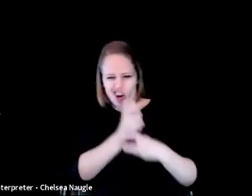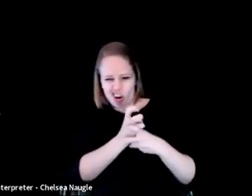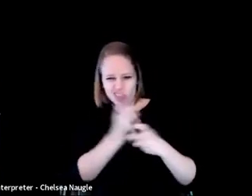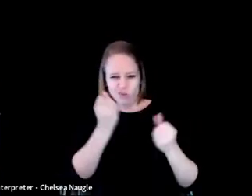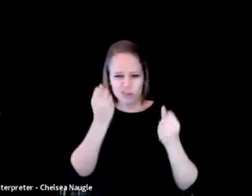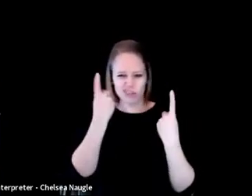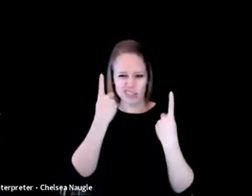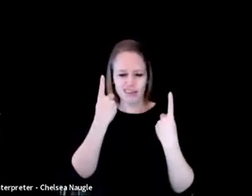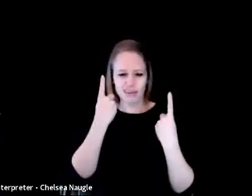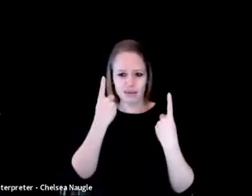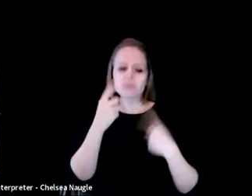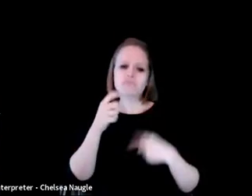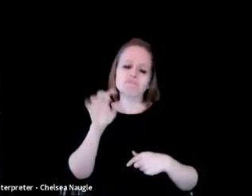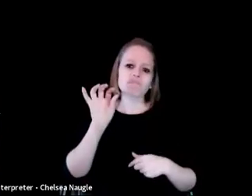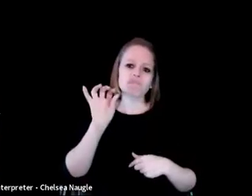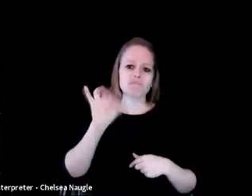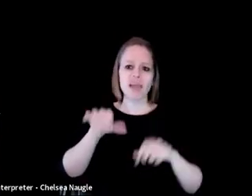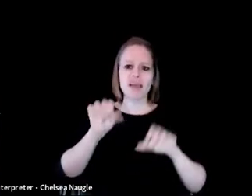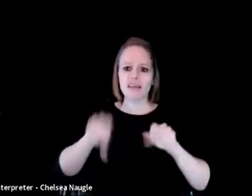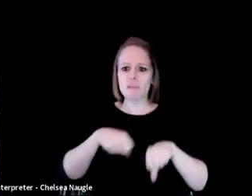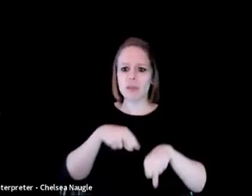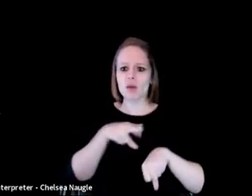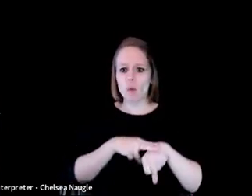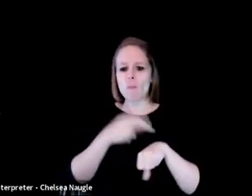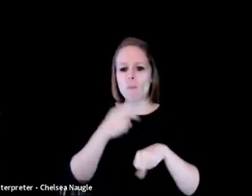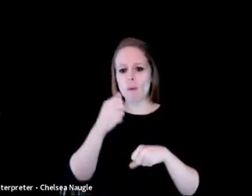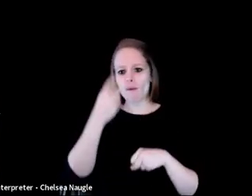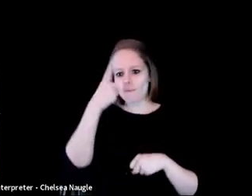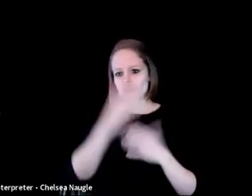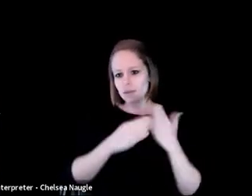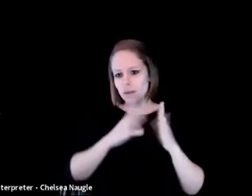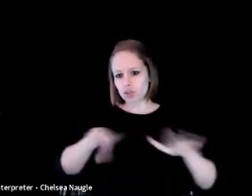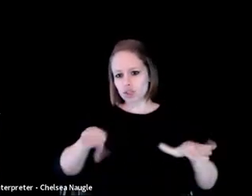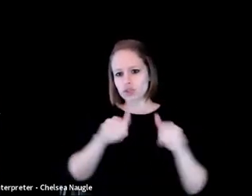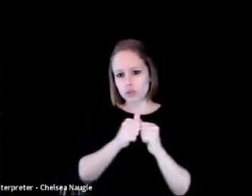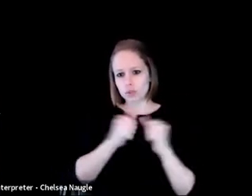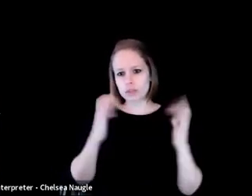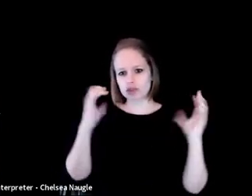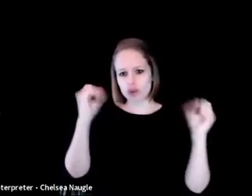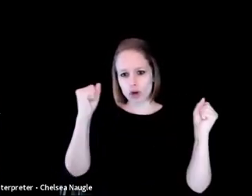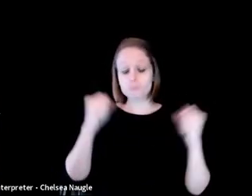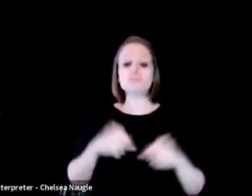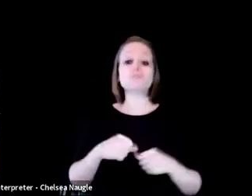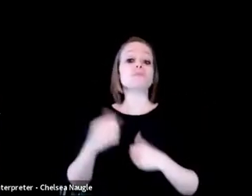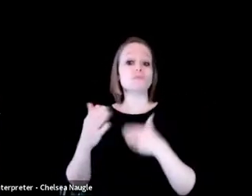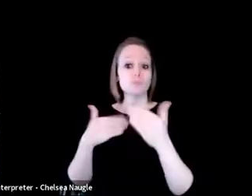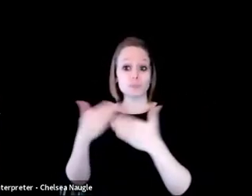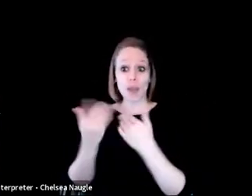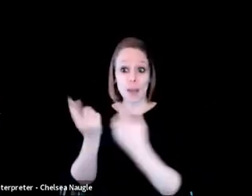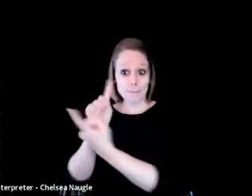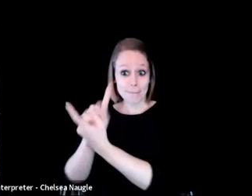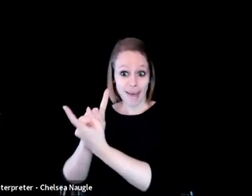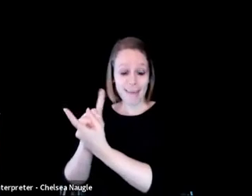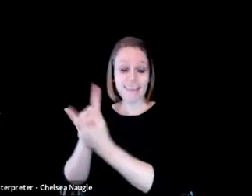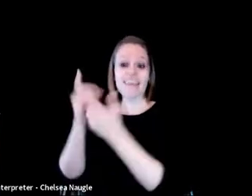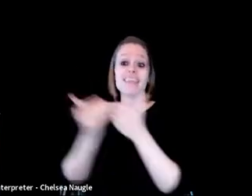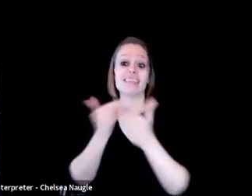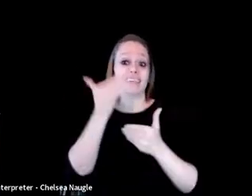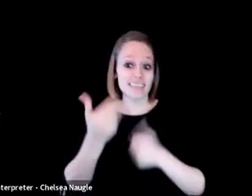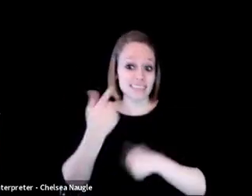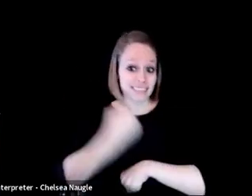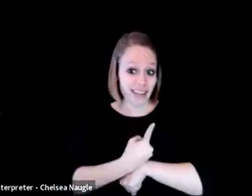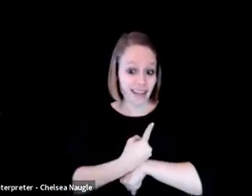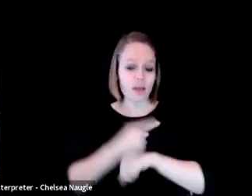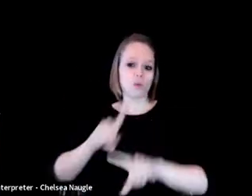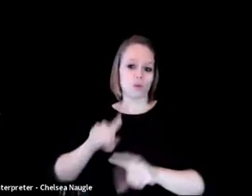isn't uncommon with some kids with CHARGE. So I went to her school the next day, and really nice people, very attentive, kids getting a lot